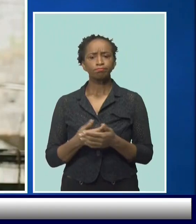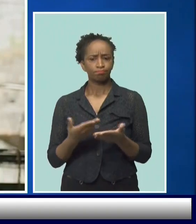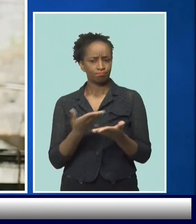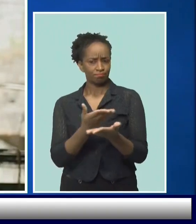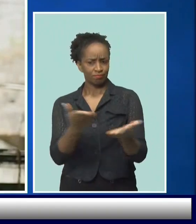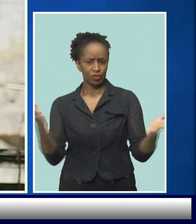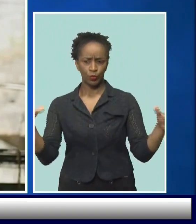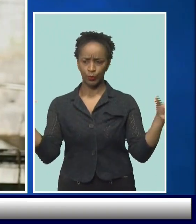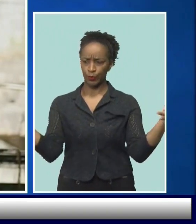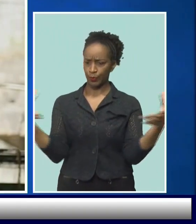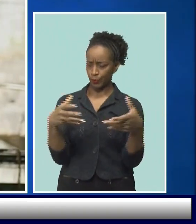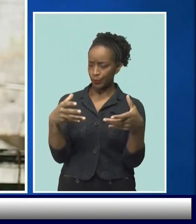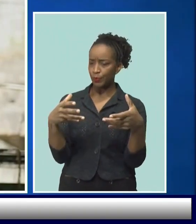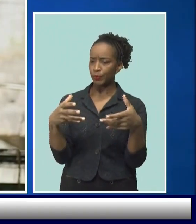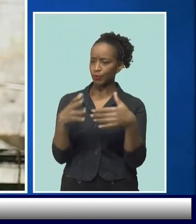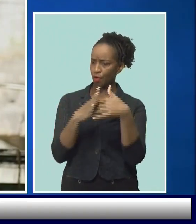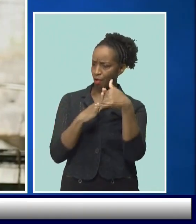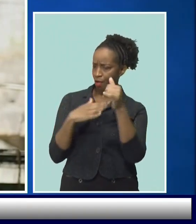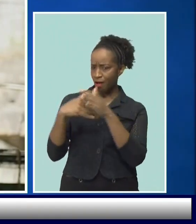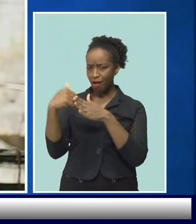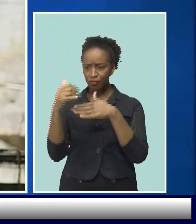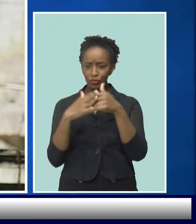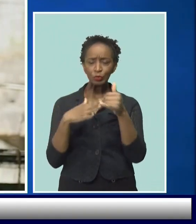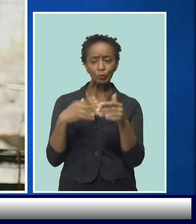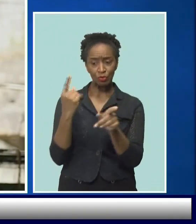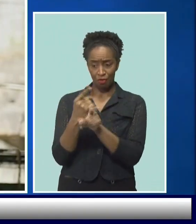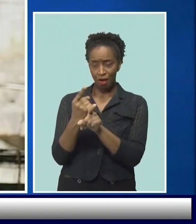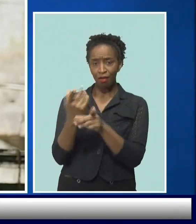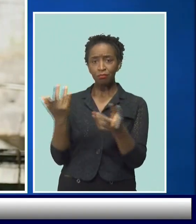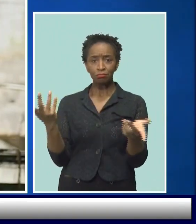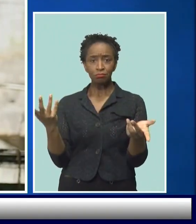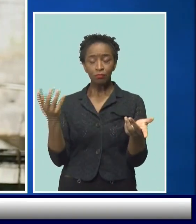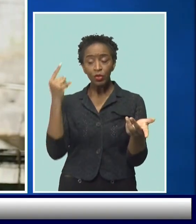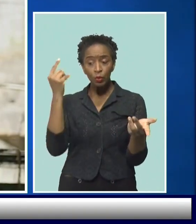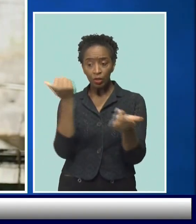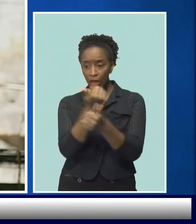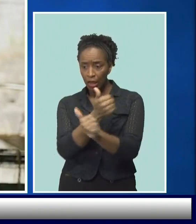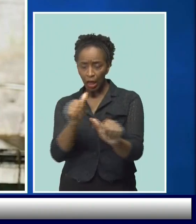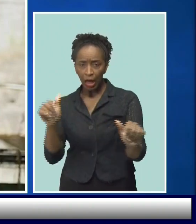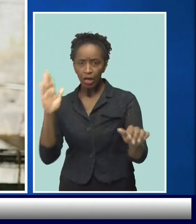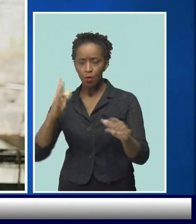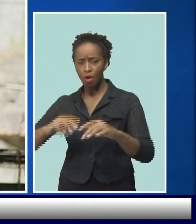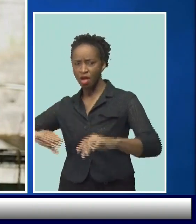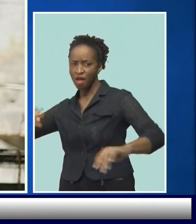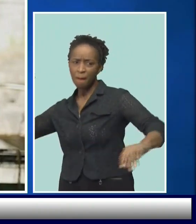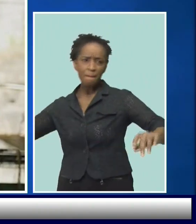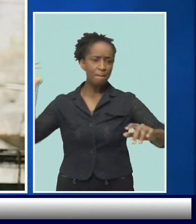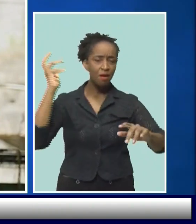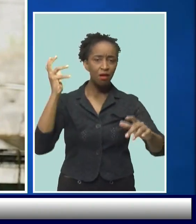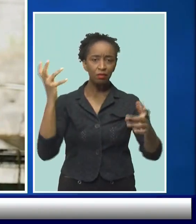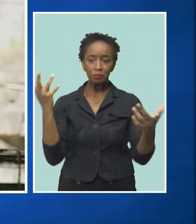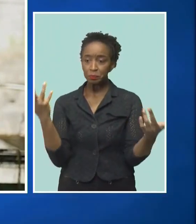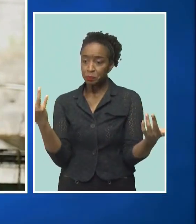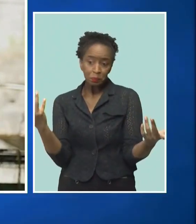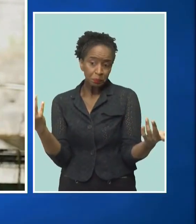this morning feels as though somebody is going to start pelting bottles.